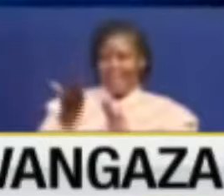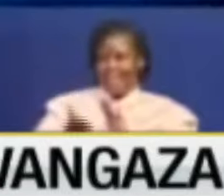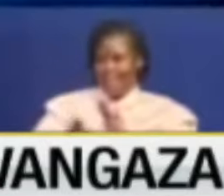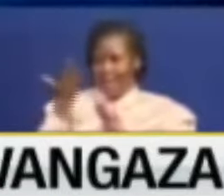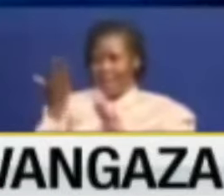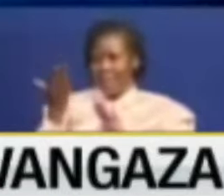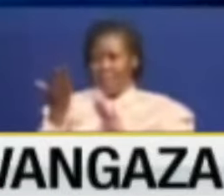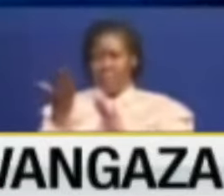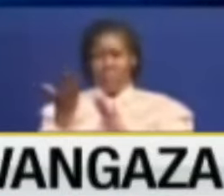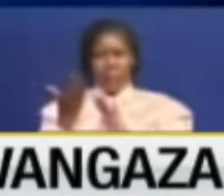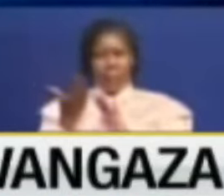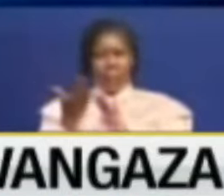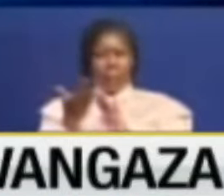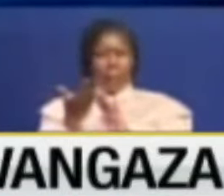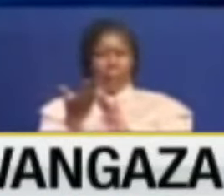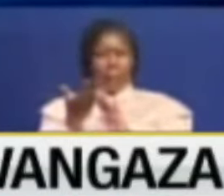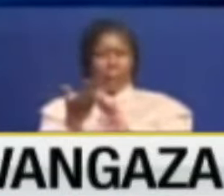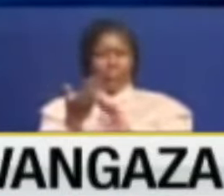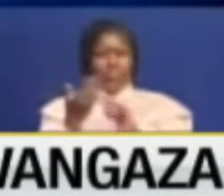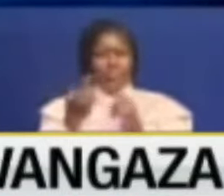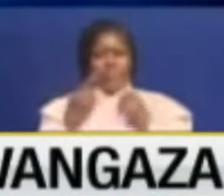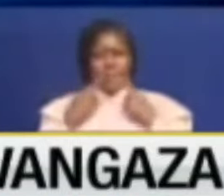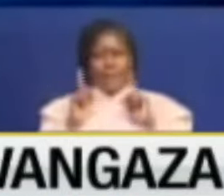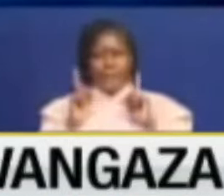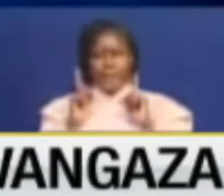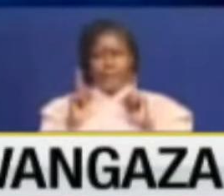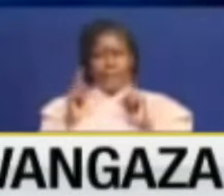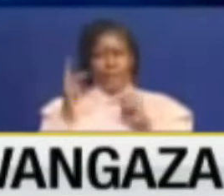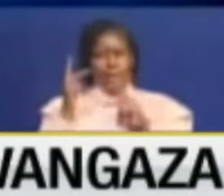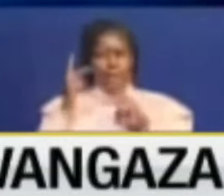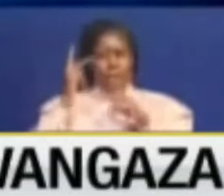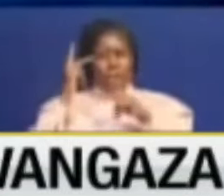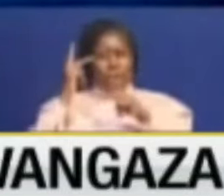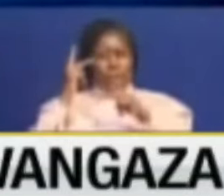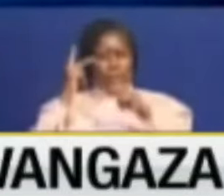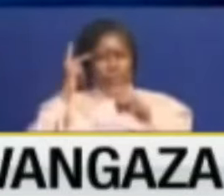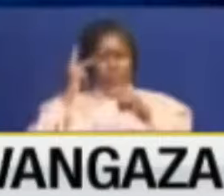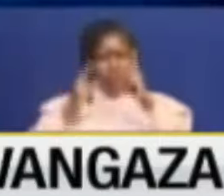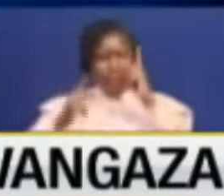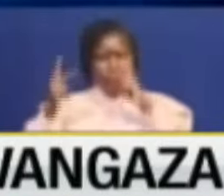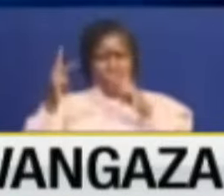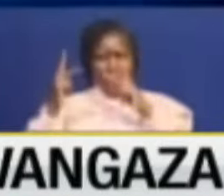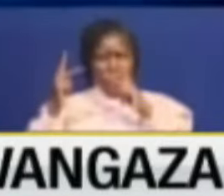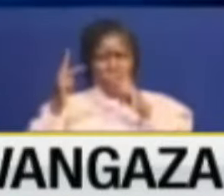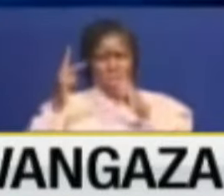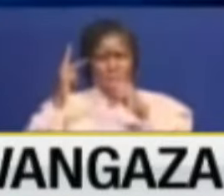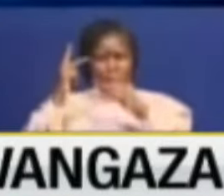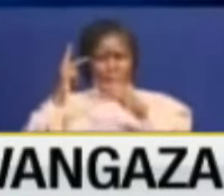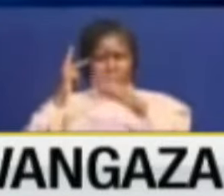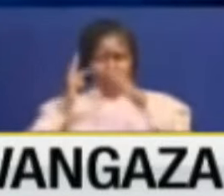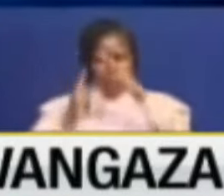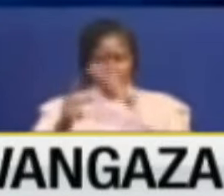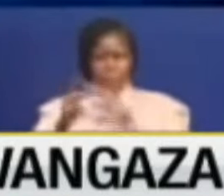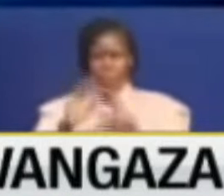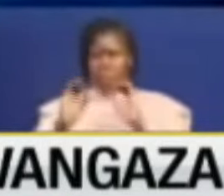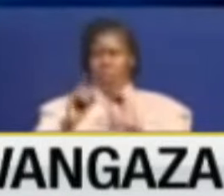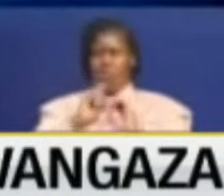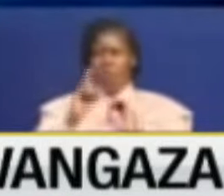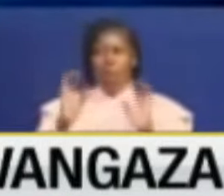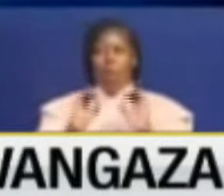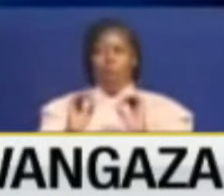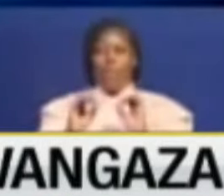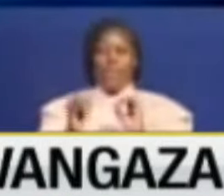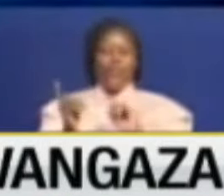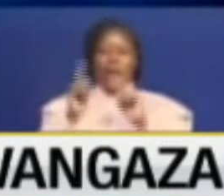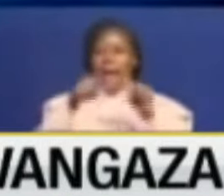to put a disclaimer that though he's not a prophet, neither does he come from a family of prophets, he was sure that we